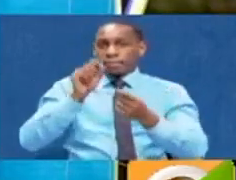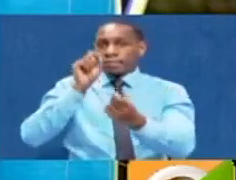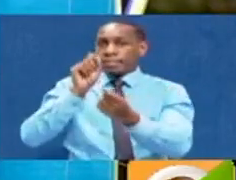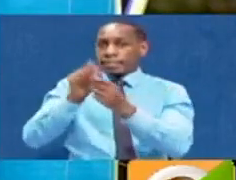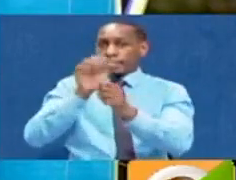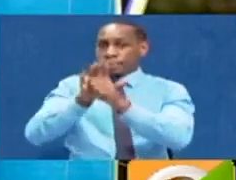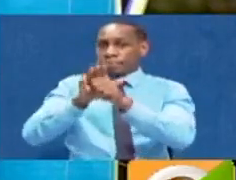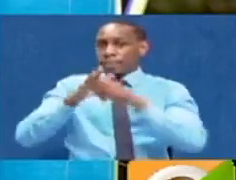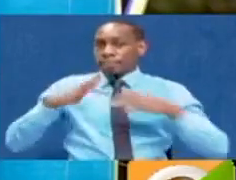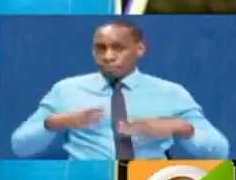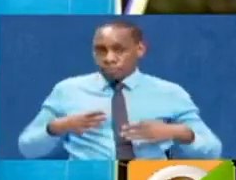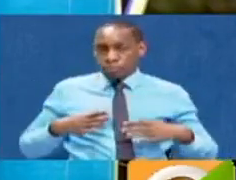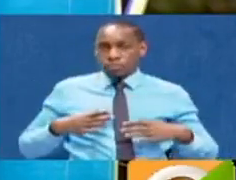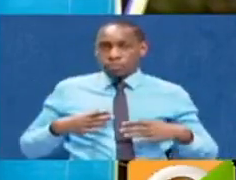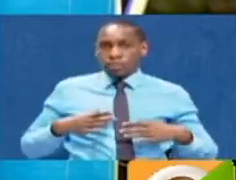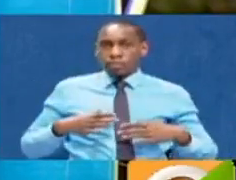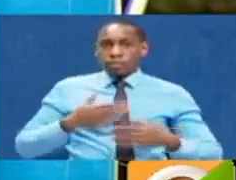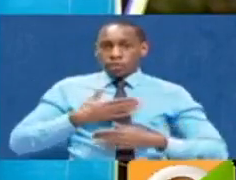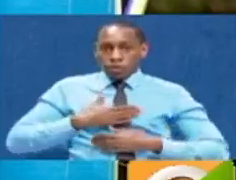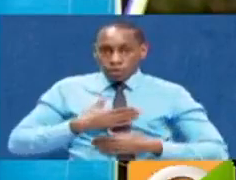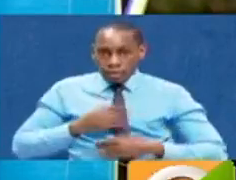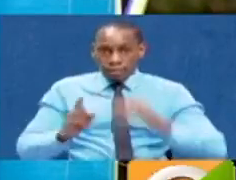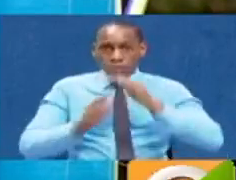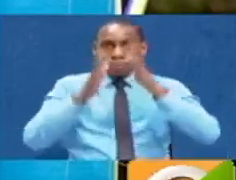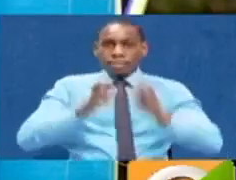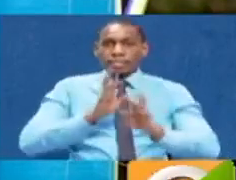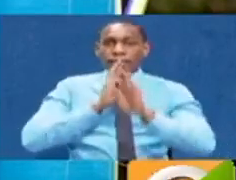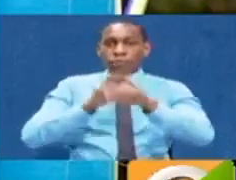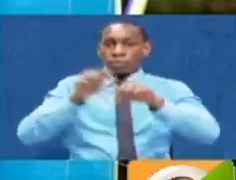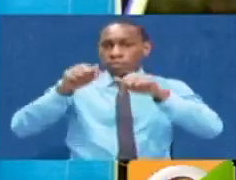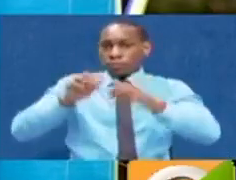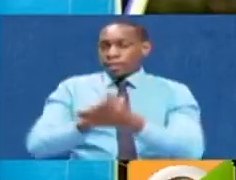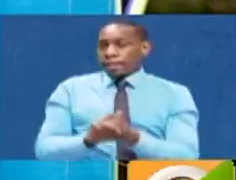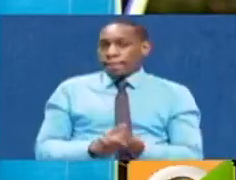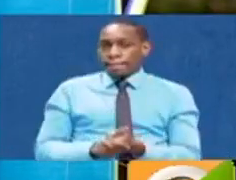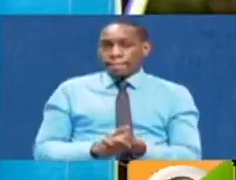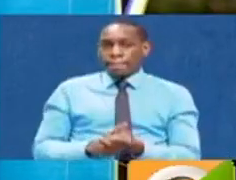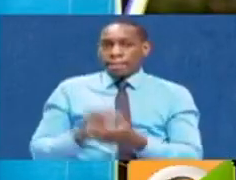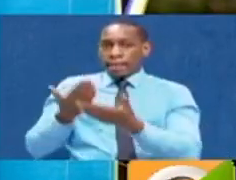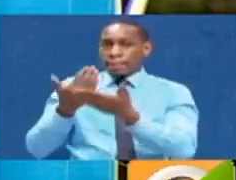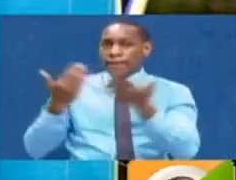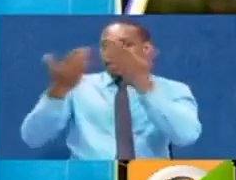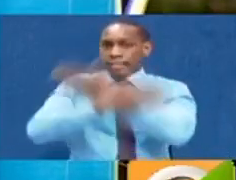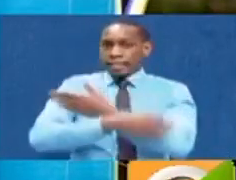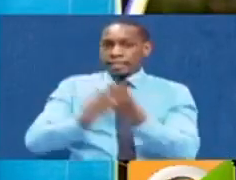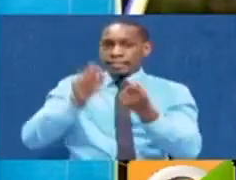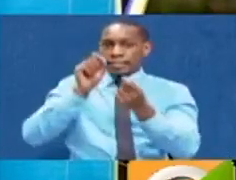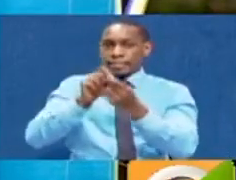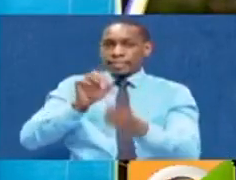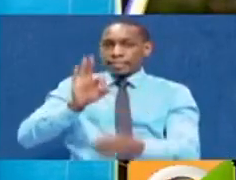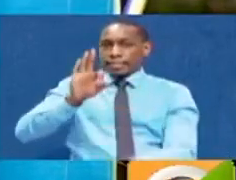testing capacity. As Honorable Waziri has reported today, last night we tested